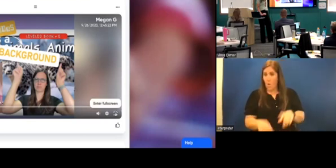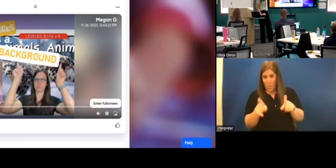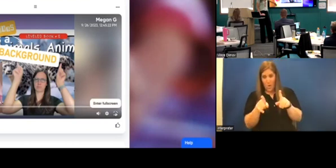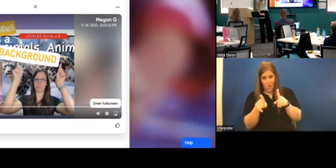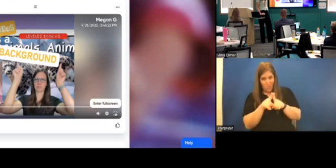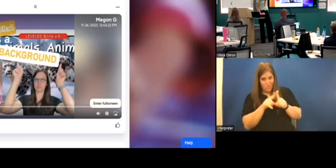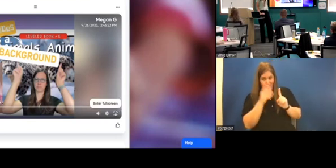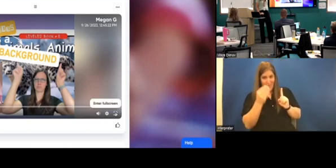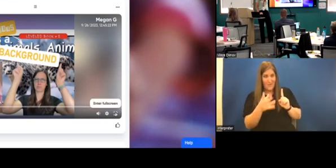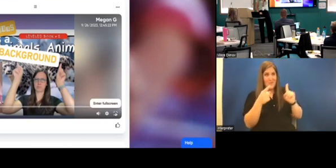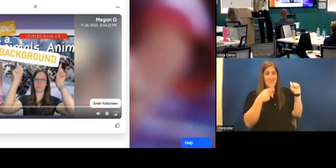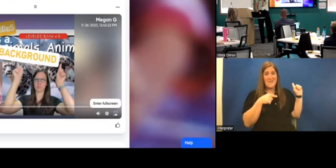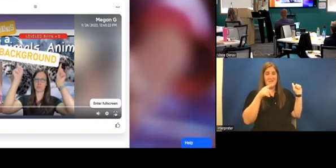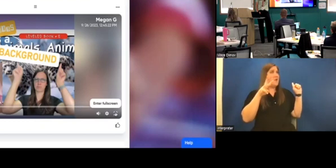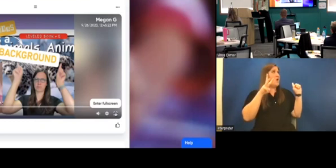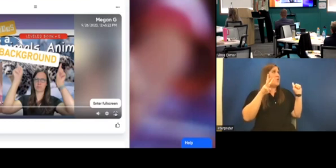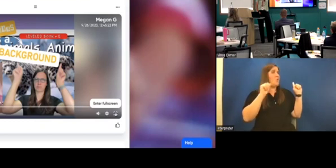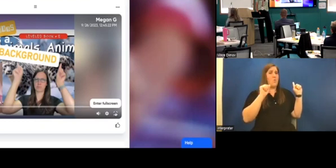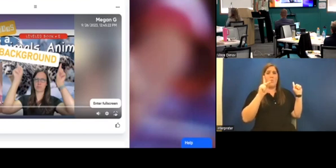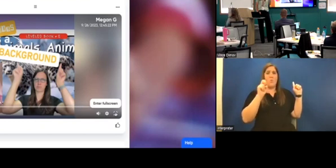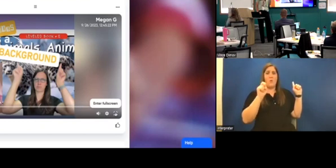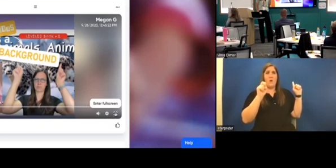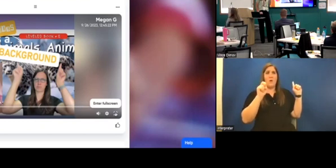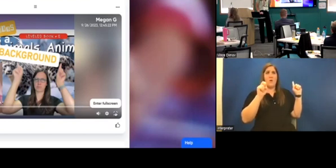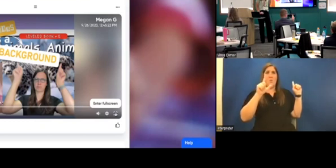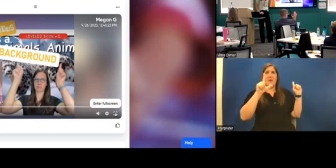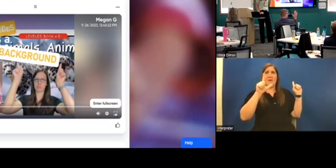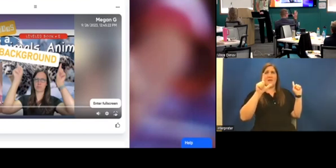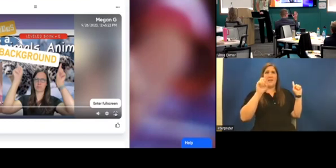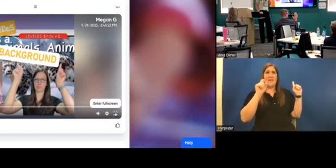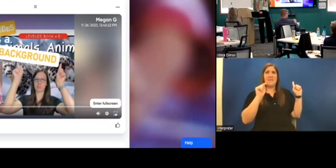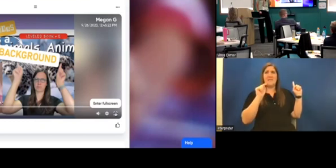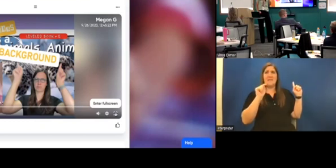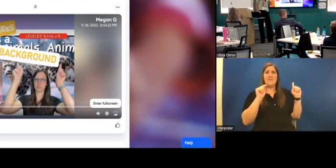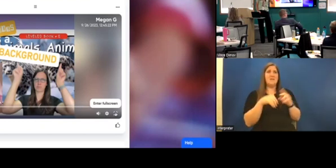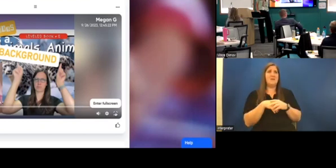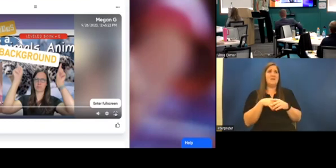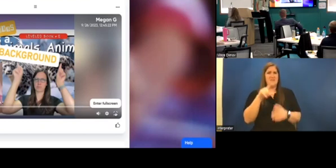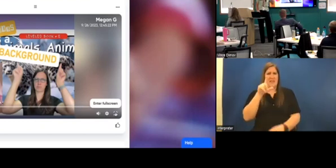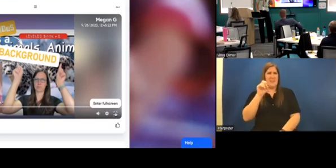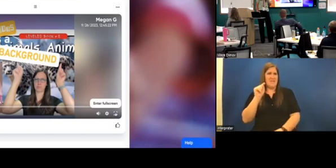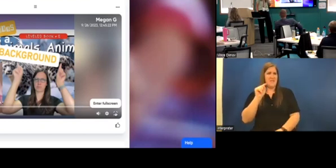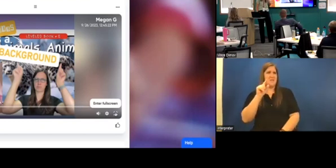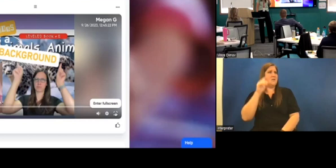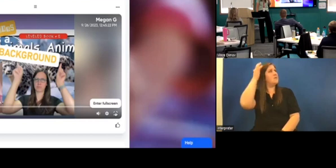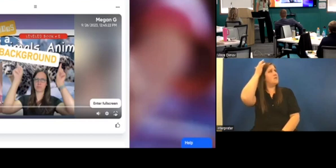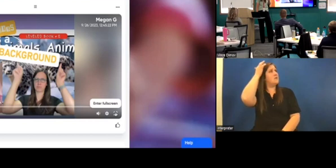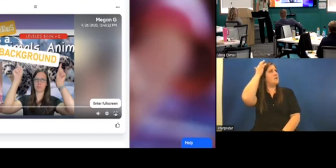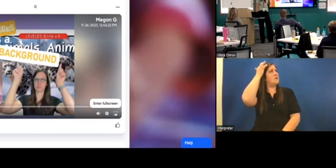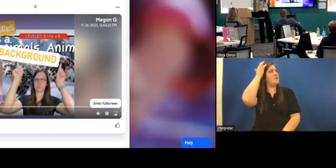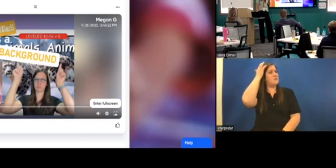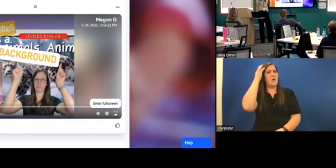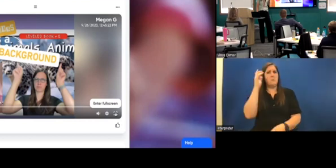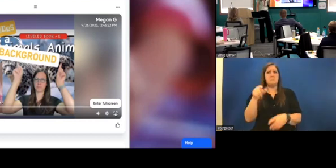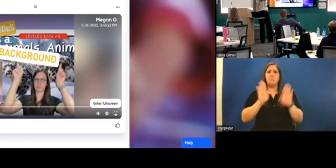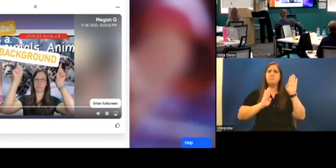This whole system is on Wakelet. So has anybody used Wakelet before? Some of you. Wakelet, I think it's awesome. I'll